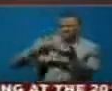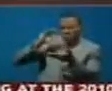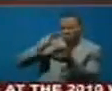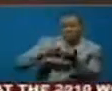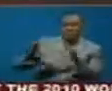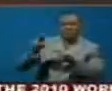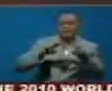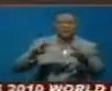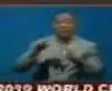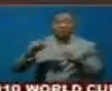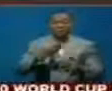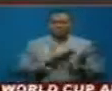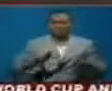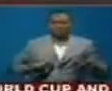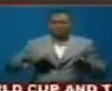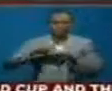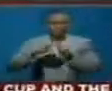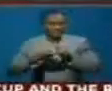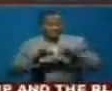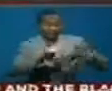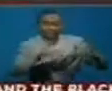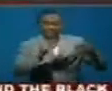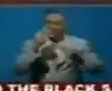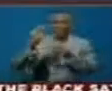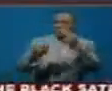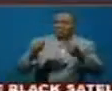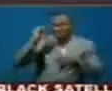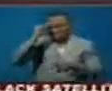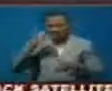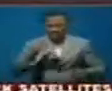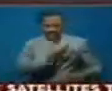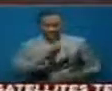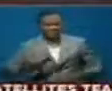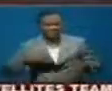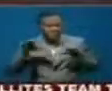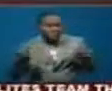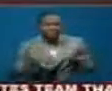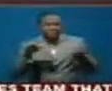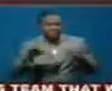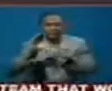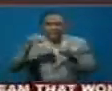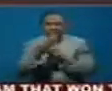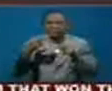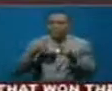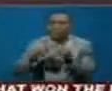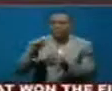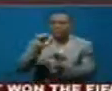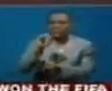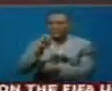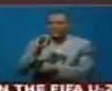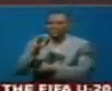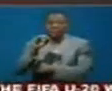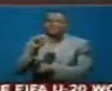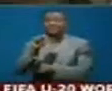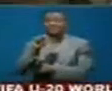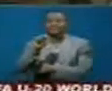familiarize itself with issues of chieftaincy. The delegation called on the Minister for Chieftaincy and Culture, Mr. Alexander